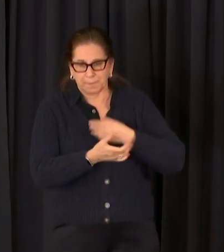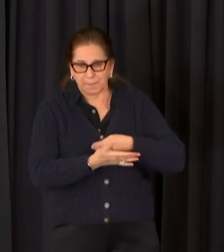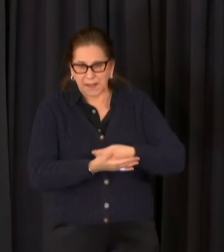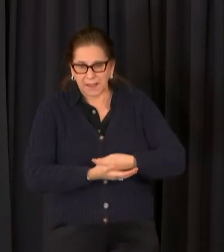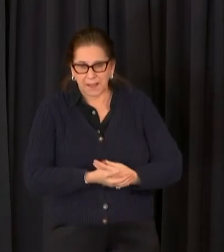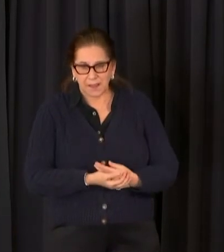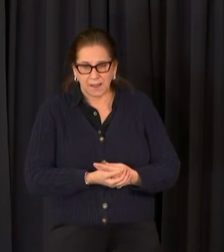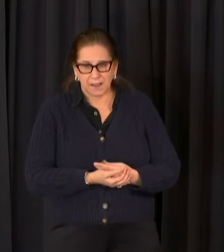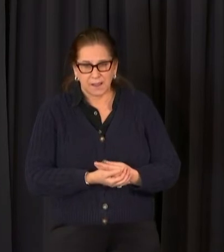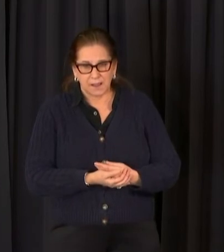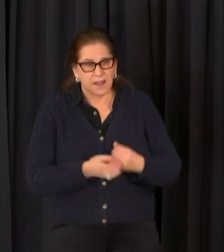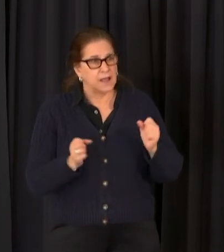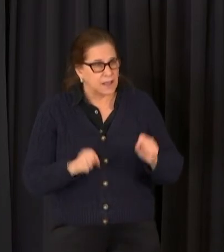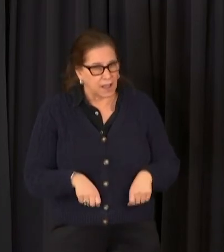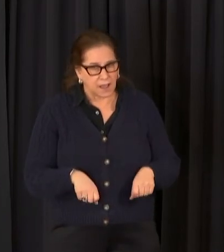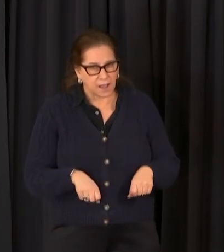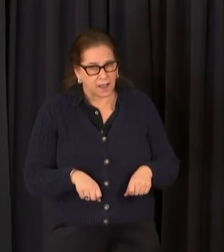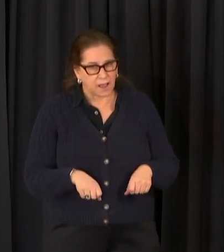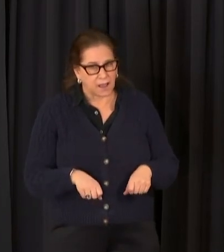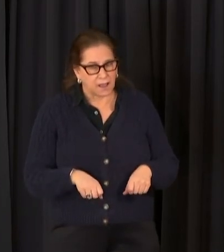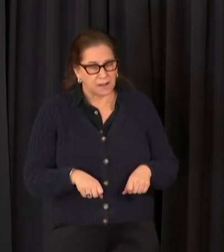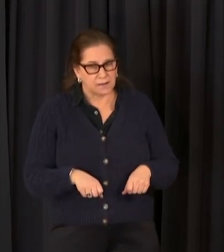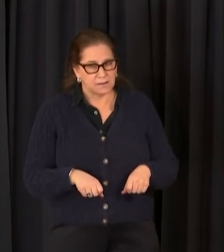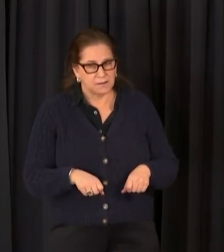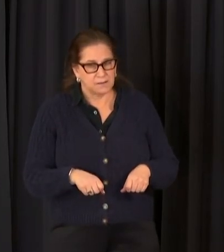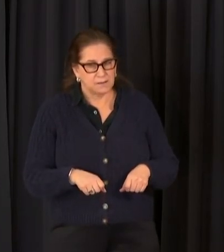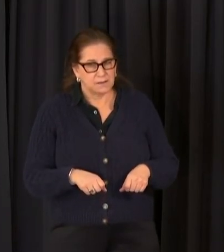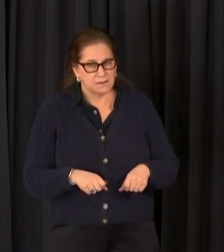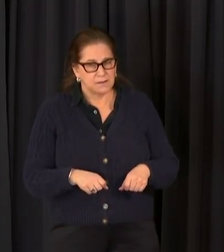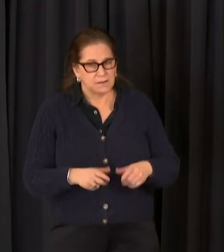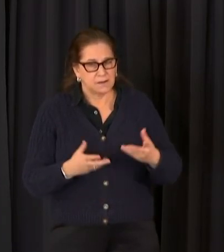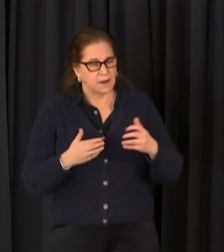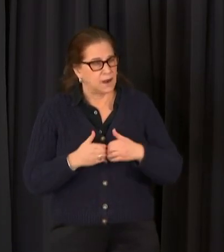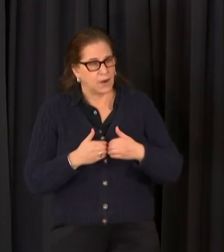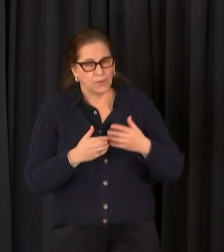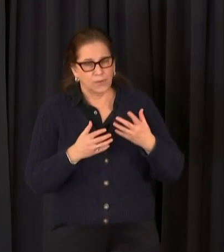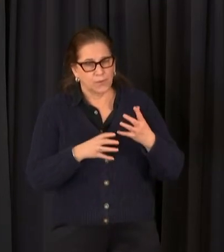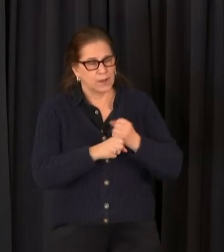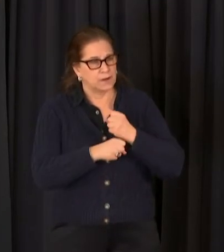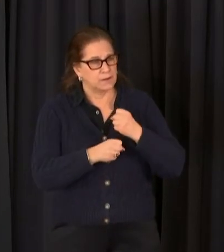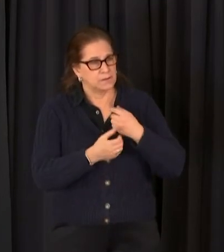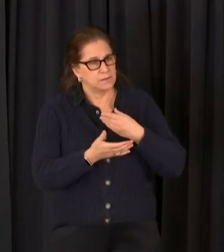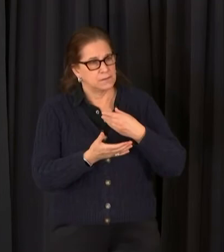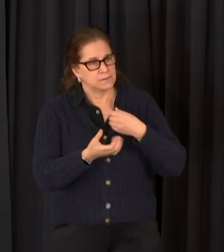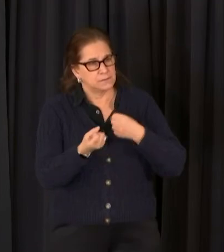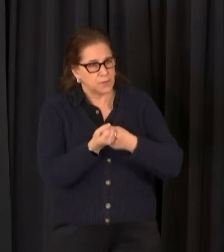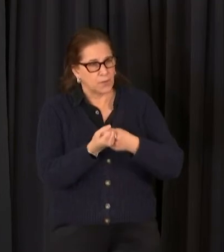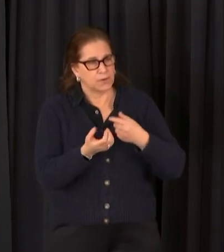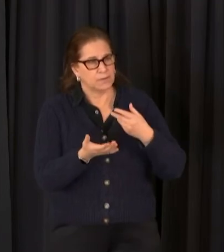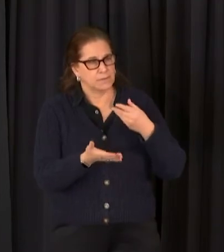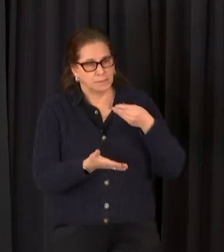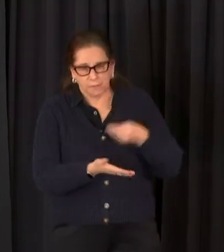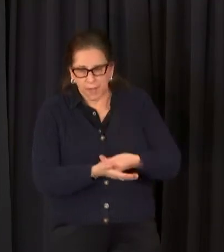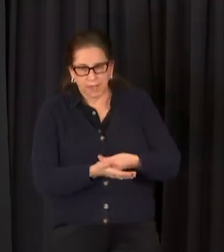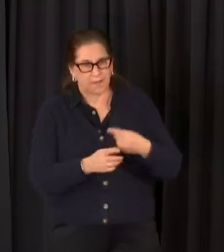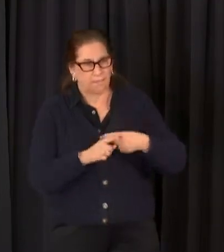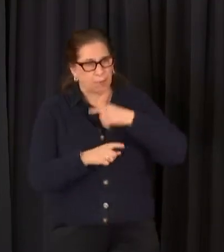can they find out about these programs if they're not in the realm of the knowledge base? Well, we've